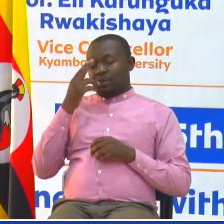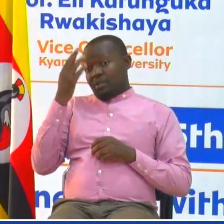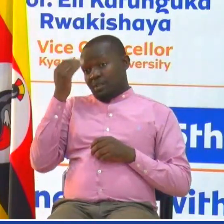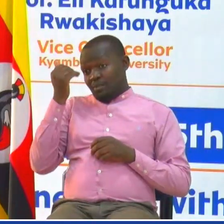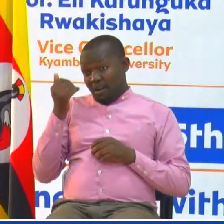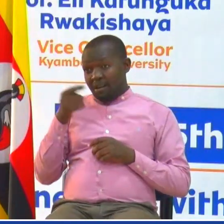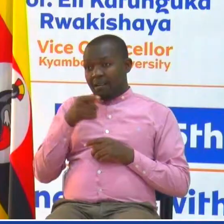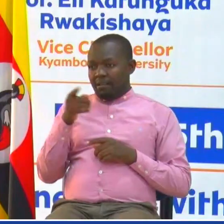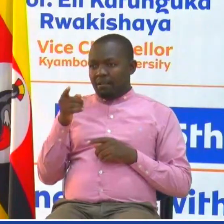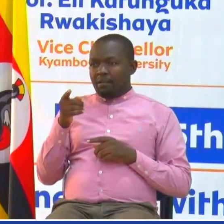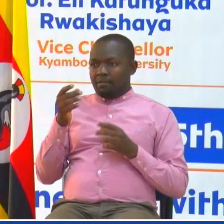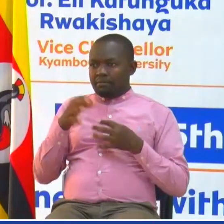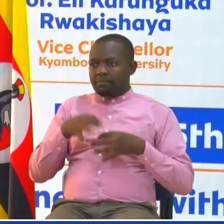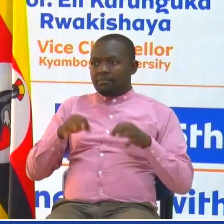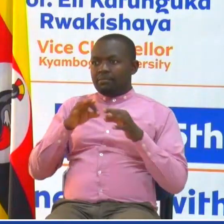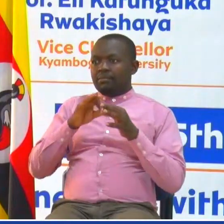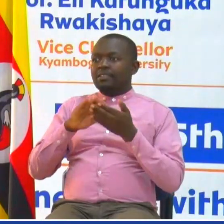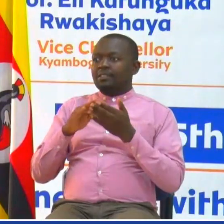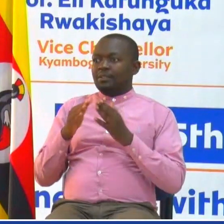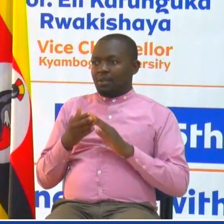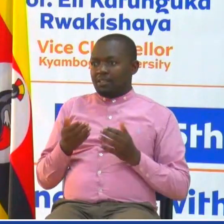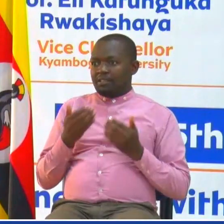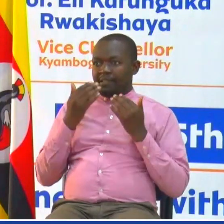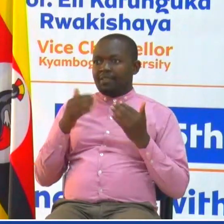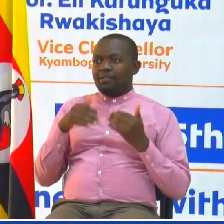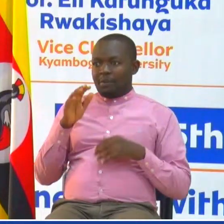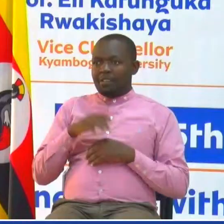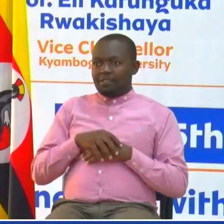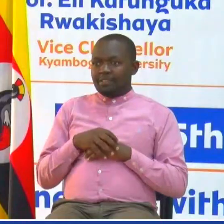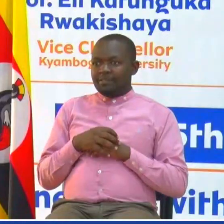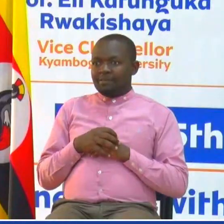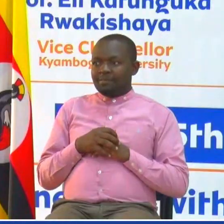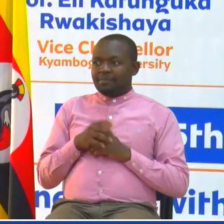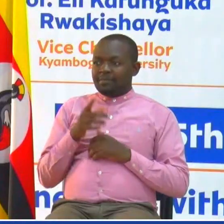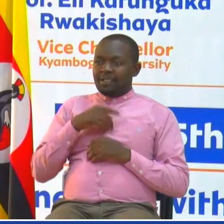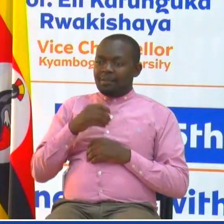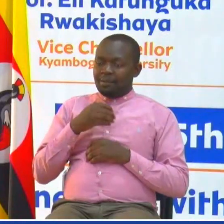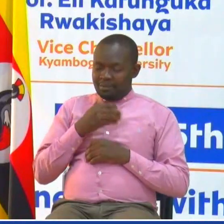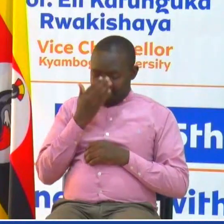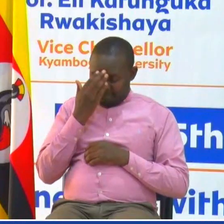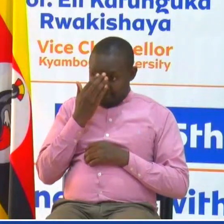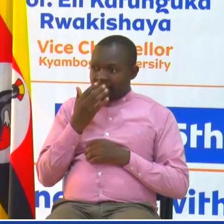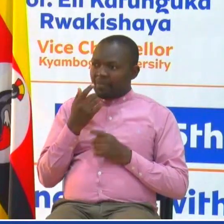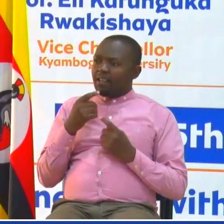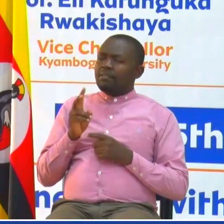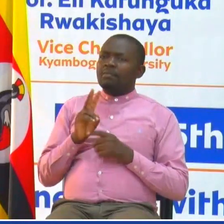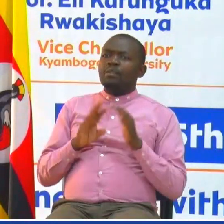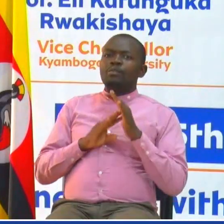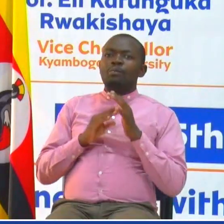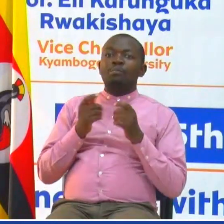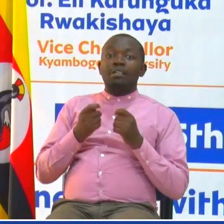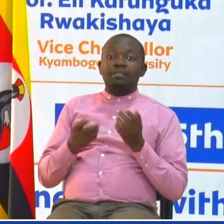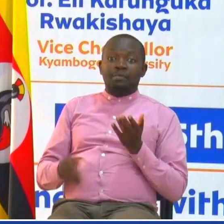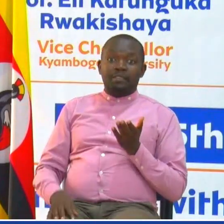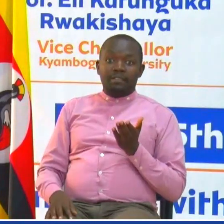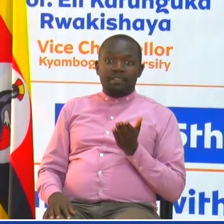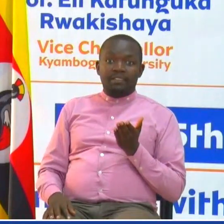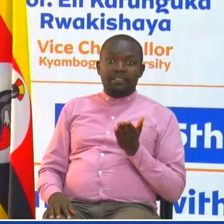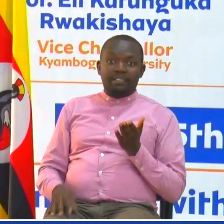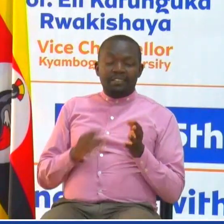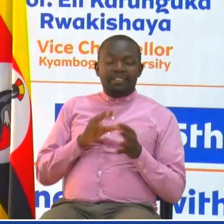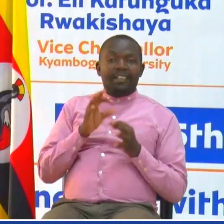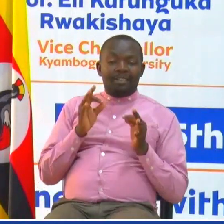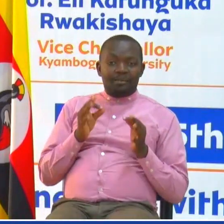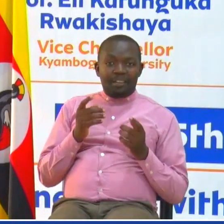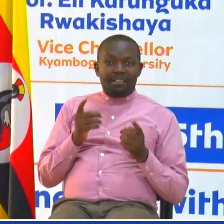are the main stakeholders in all this. Thank you very much. I'm very much humbled. And also the top management.